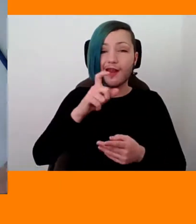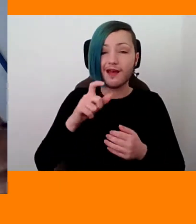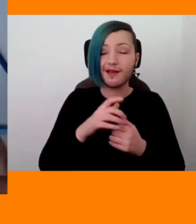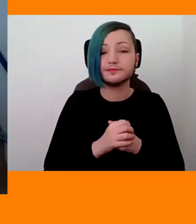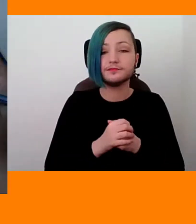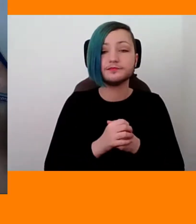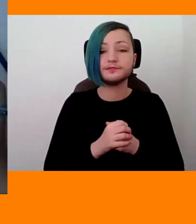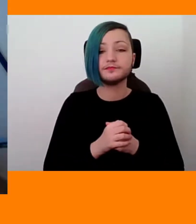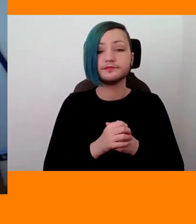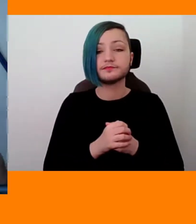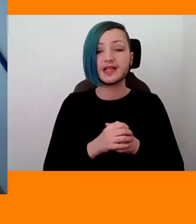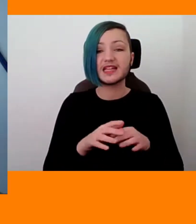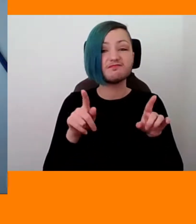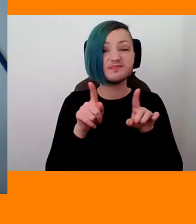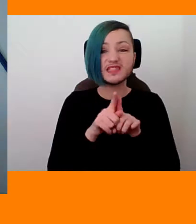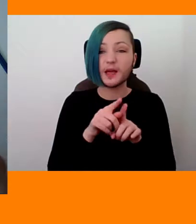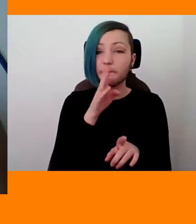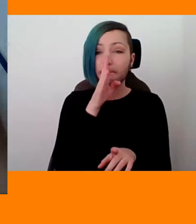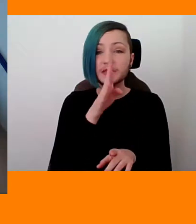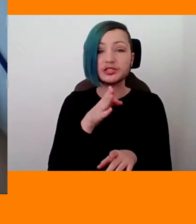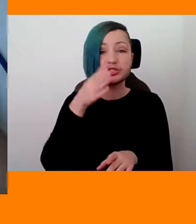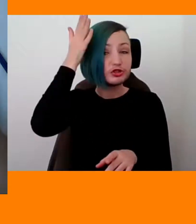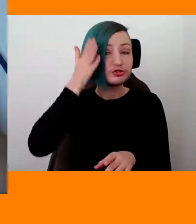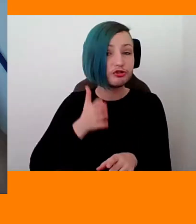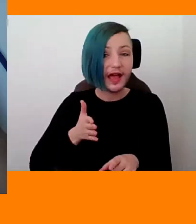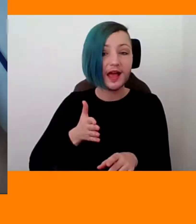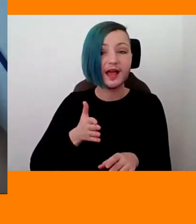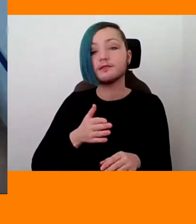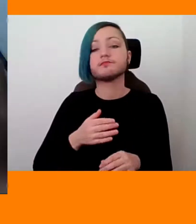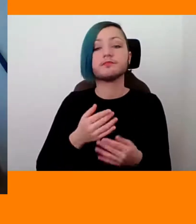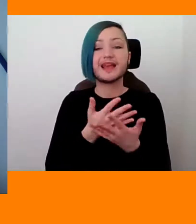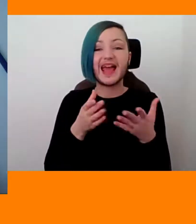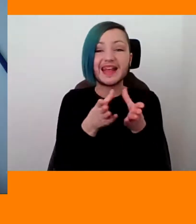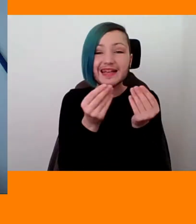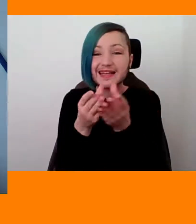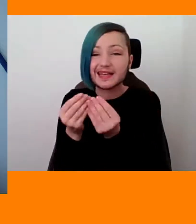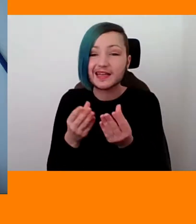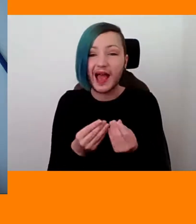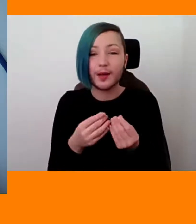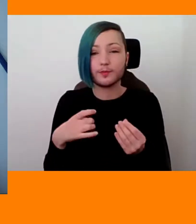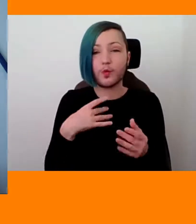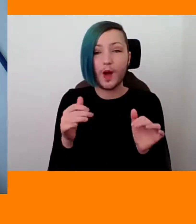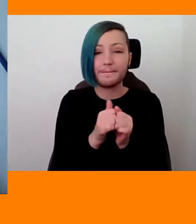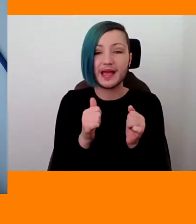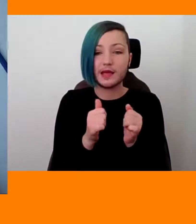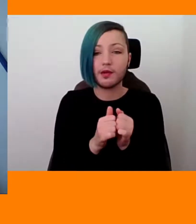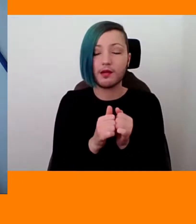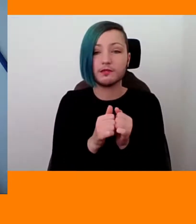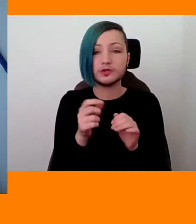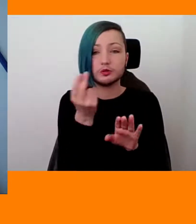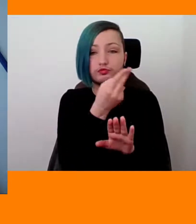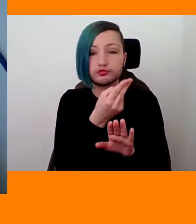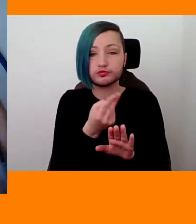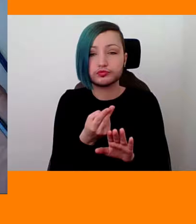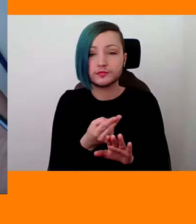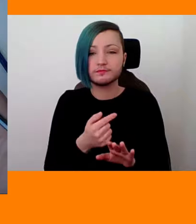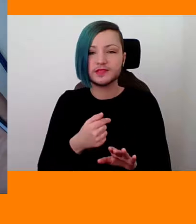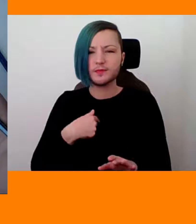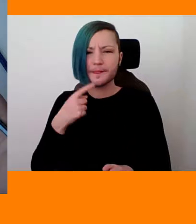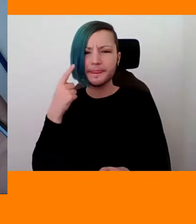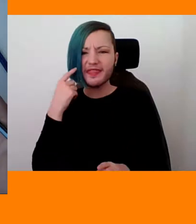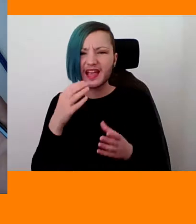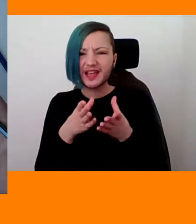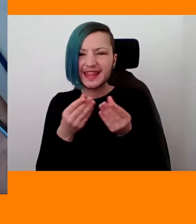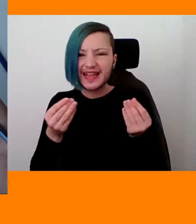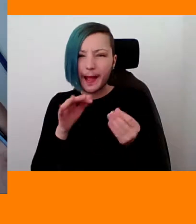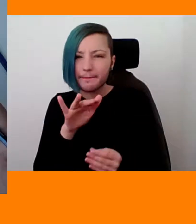And like we did with the straight hair, you just want to fill in any gaps. So these gaps here that I've left, in my opinion, they're a little bit too big.